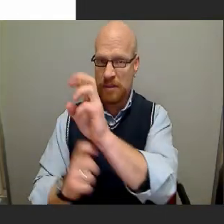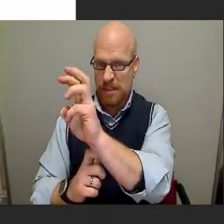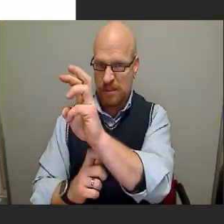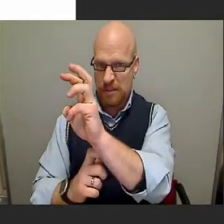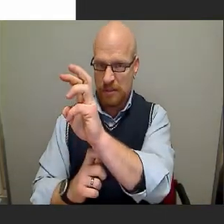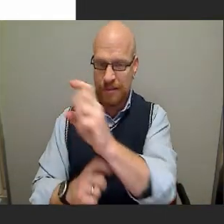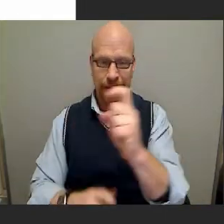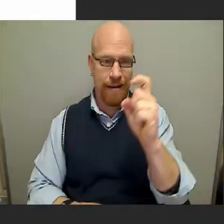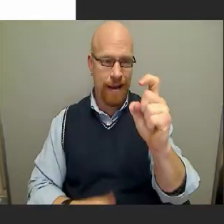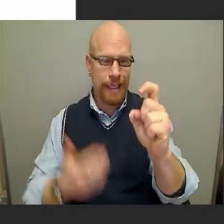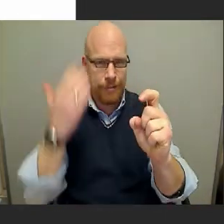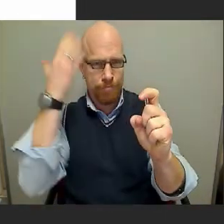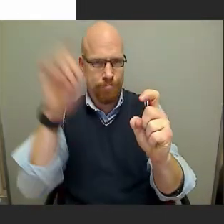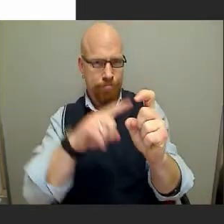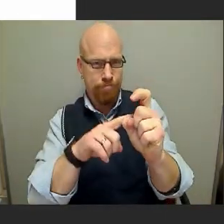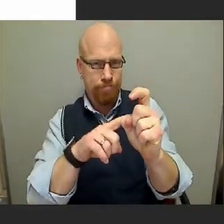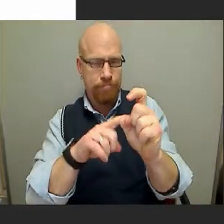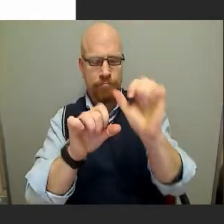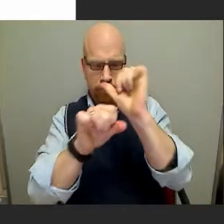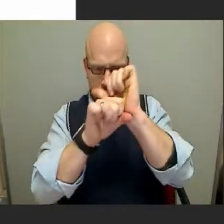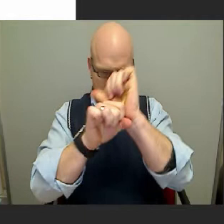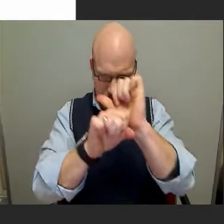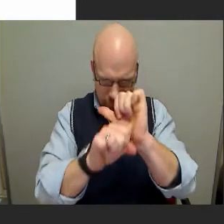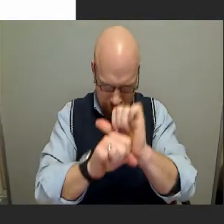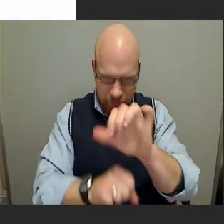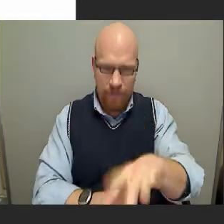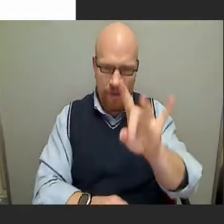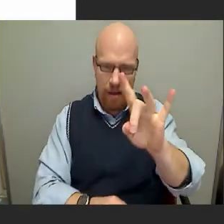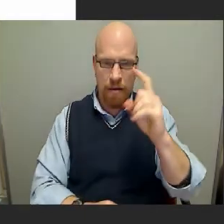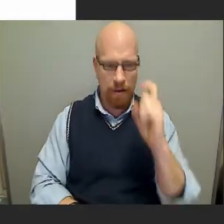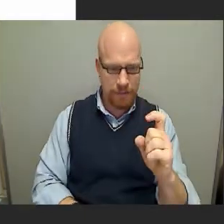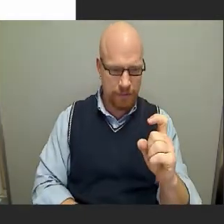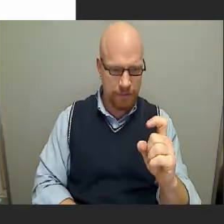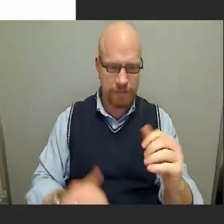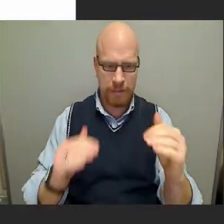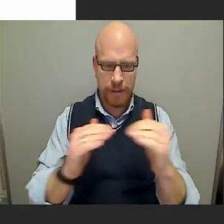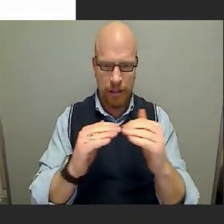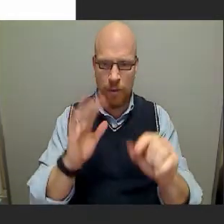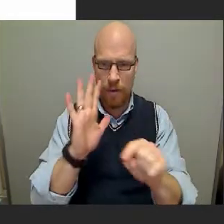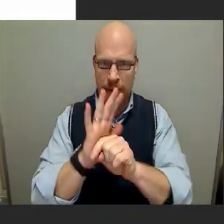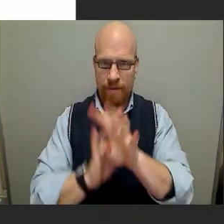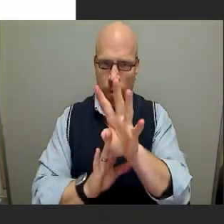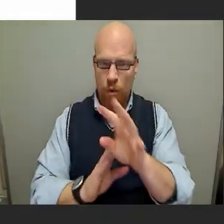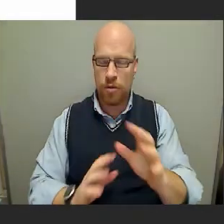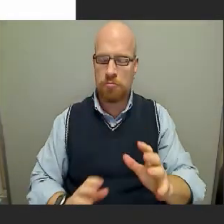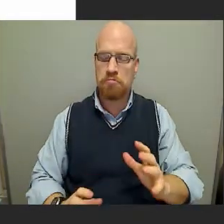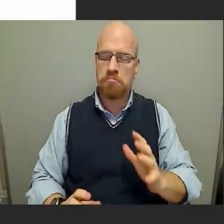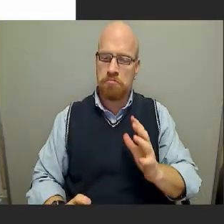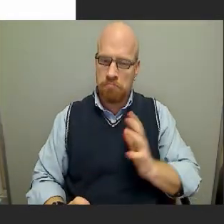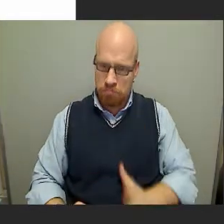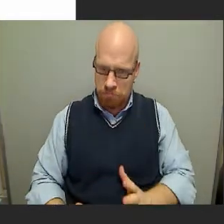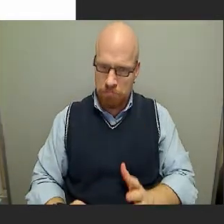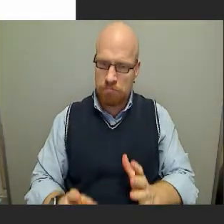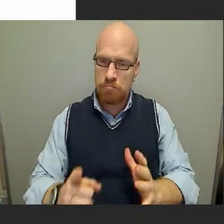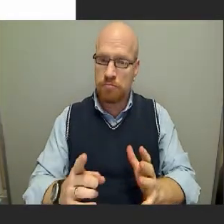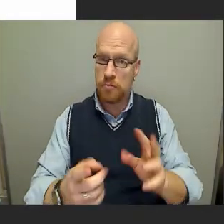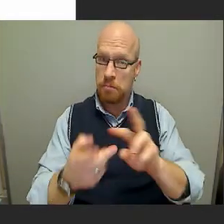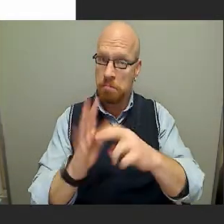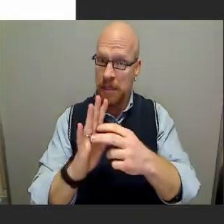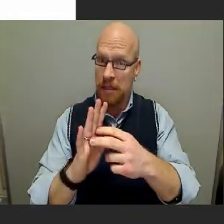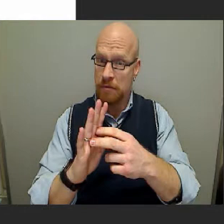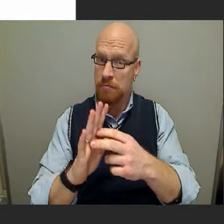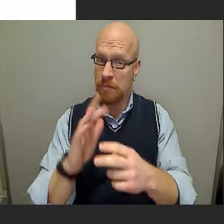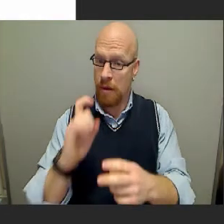okay as we can see here we replaced y with 6 and then we didn't know what x was at this point so we found x.